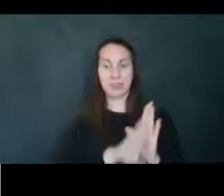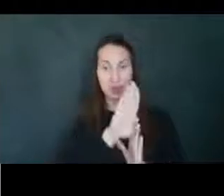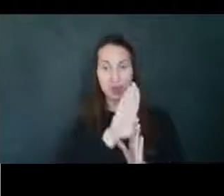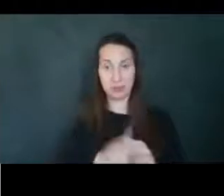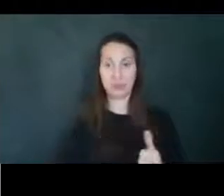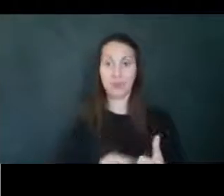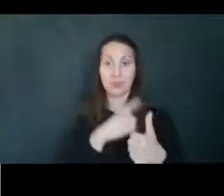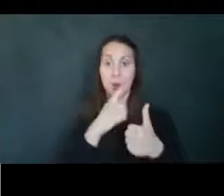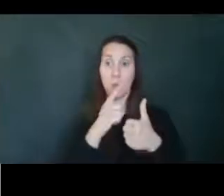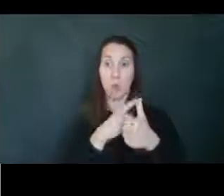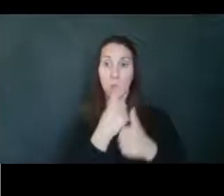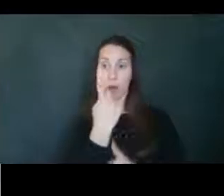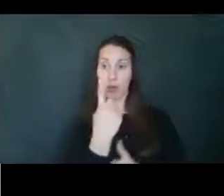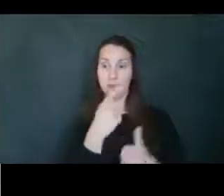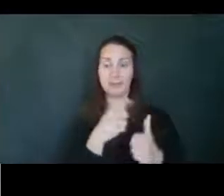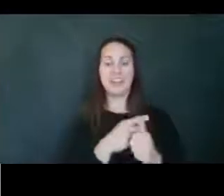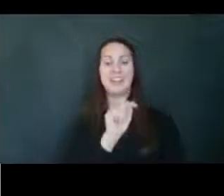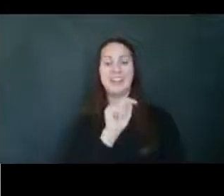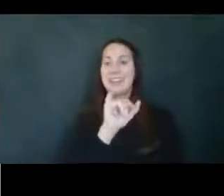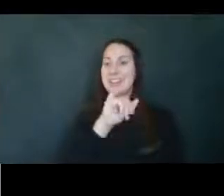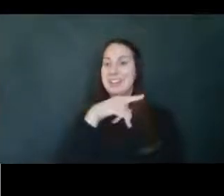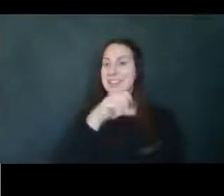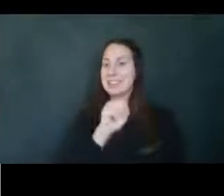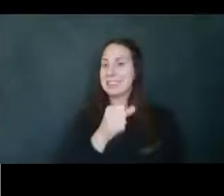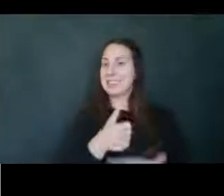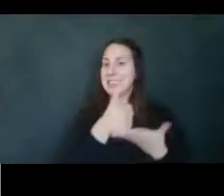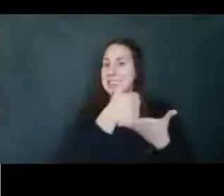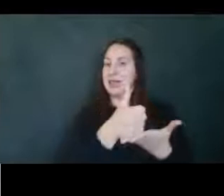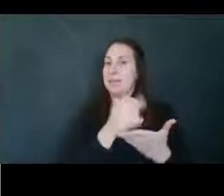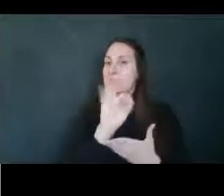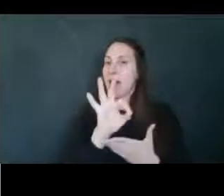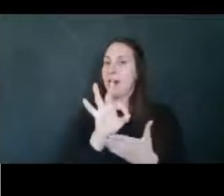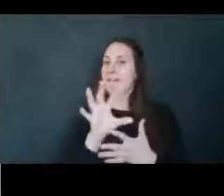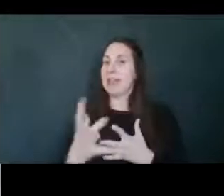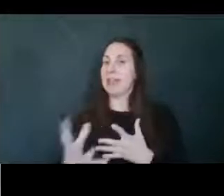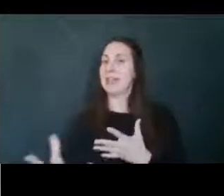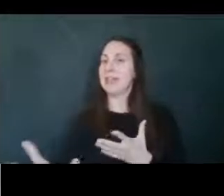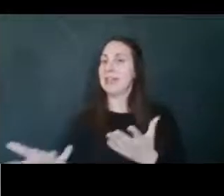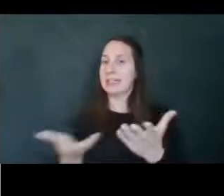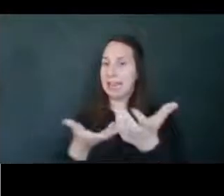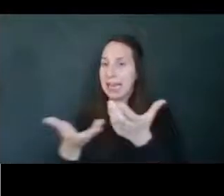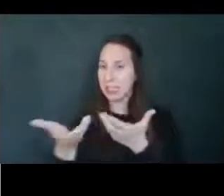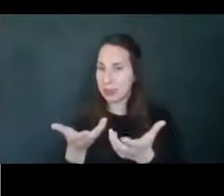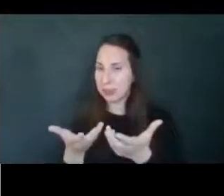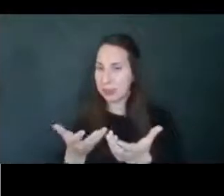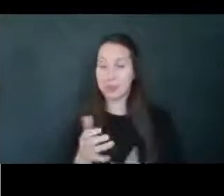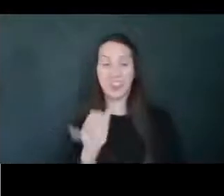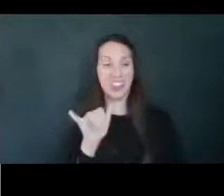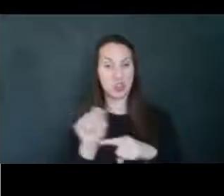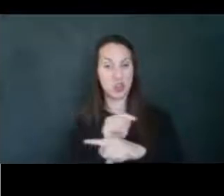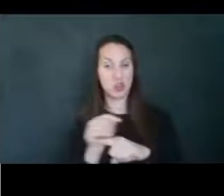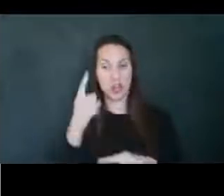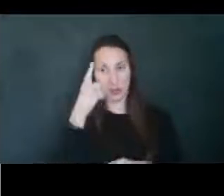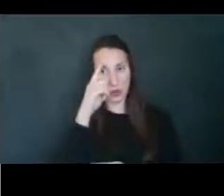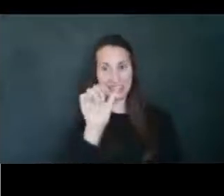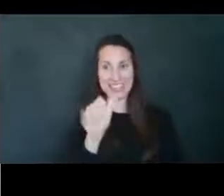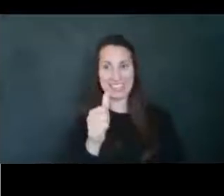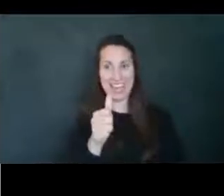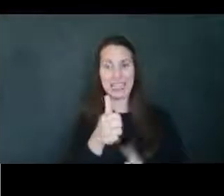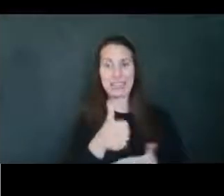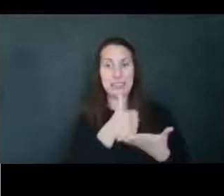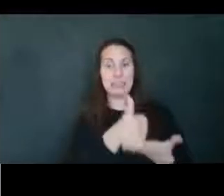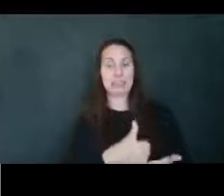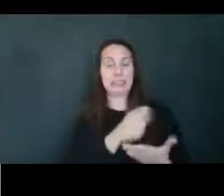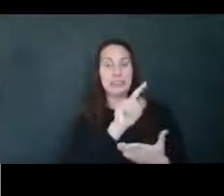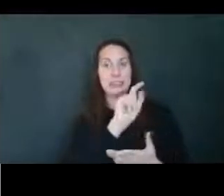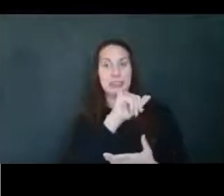engagement document that it's a training on 10 tips for engaging individuals who have